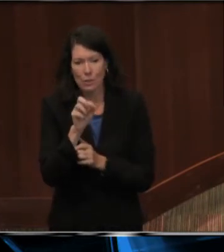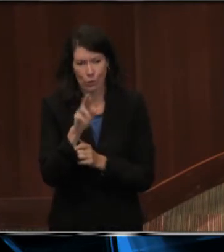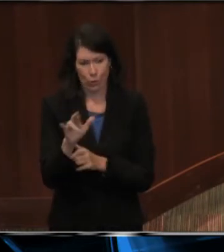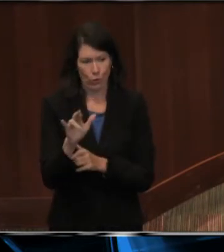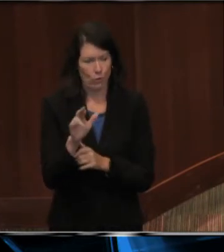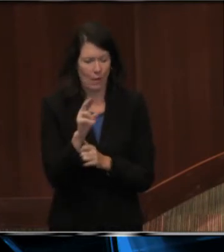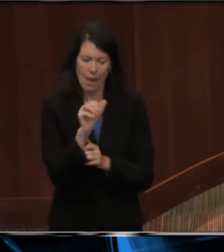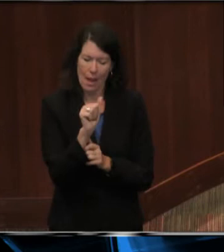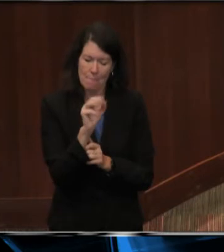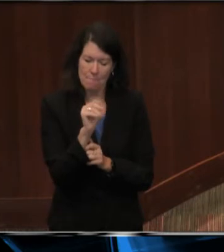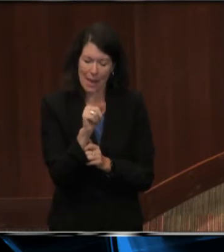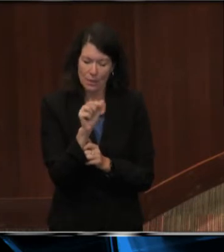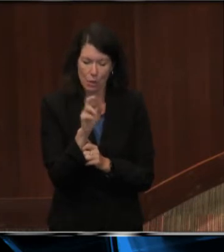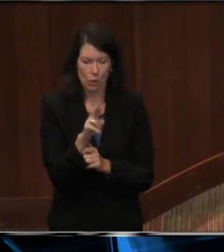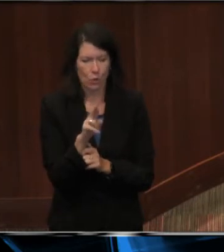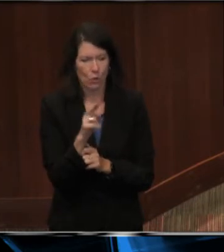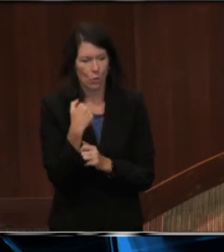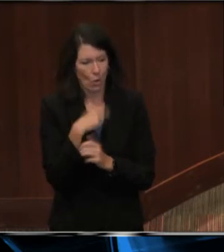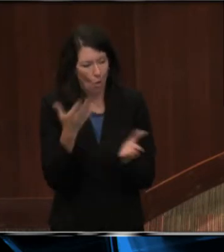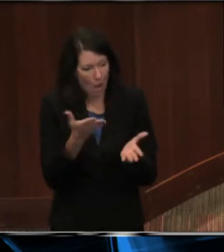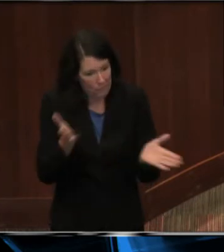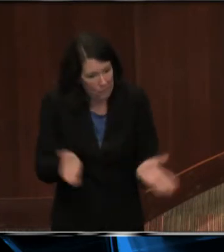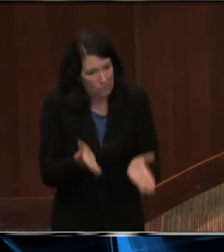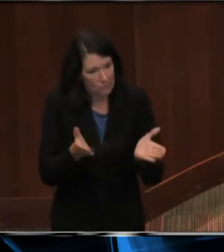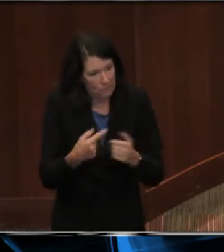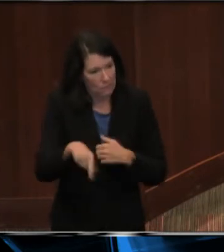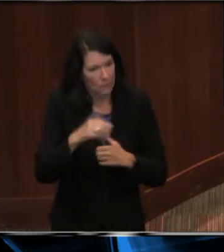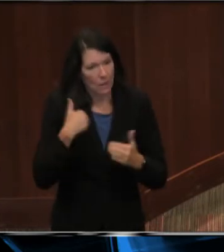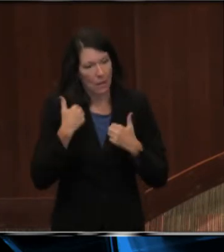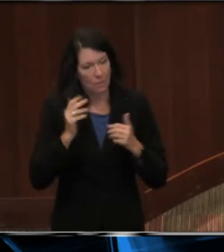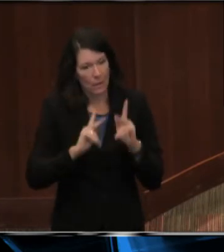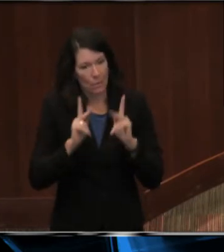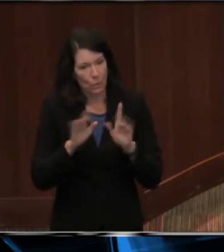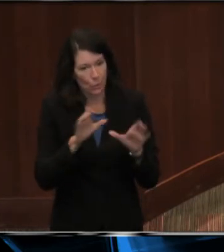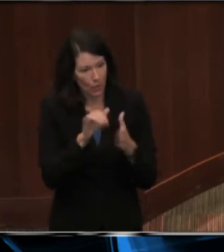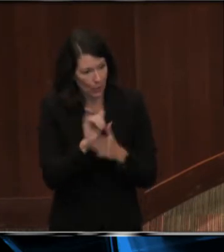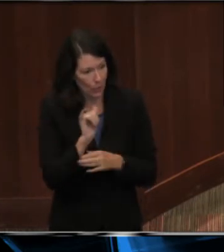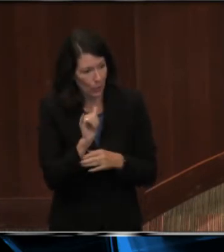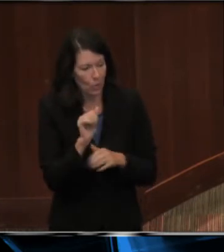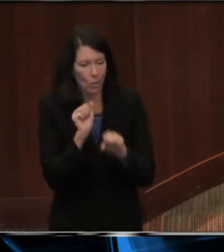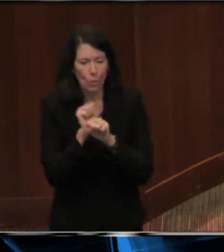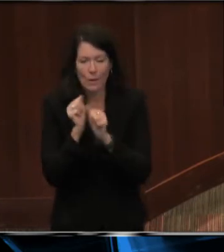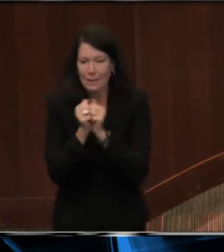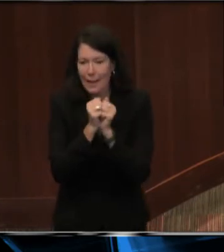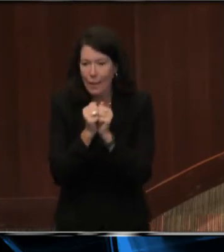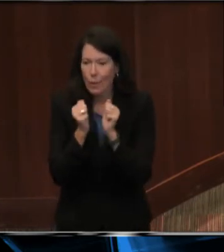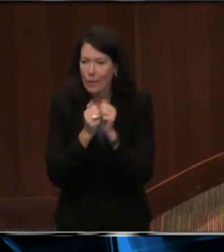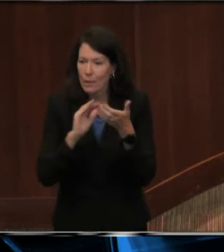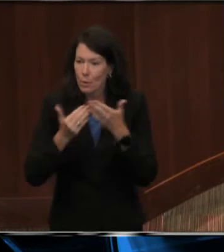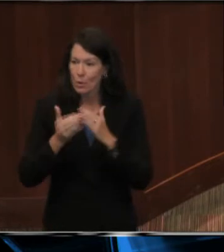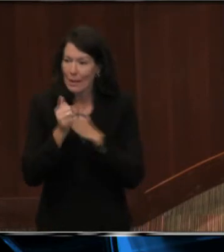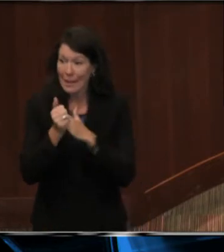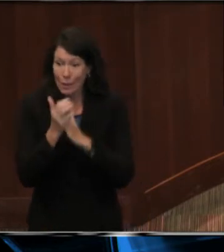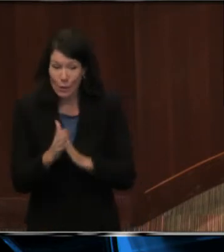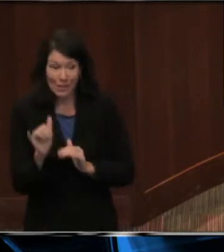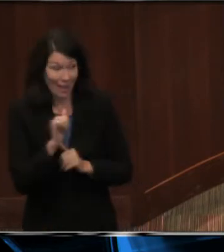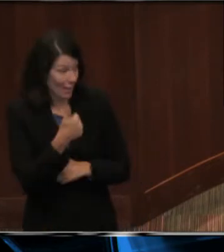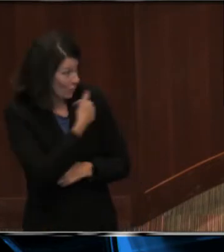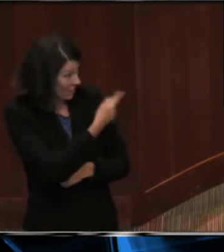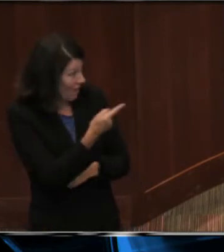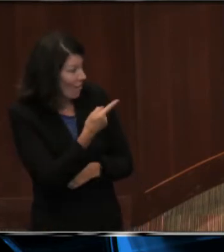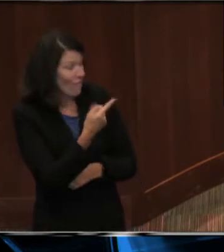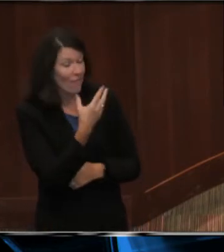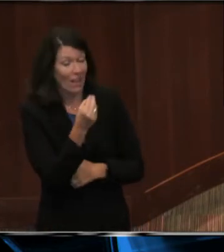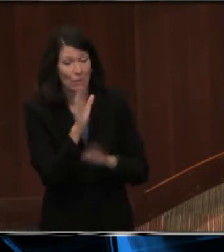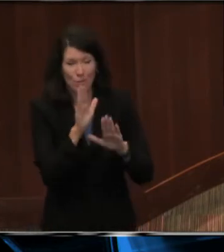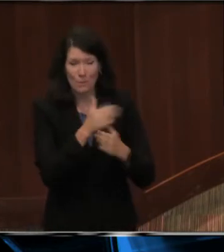instill that in our young leaders as well. And working alongside community leaders such as yourself and these other incredible